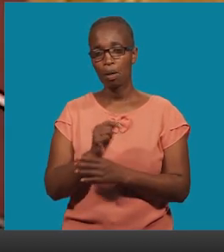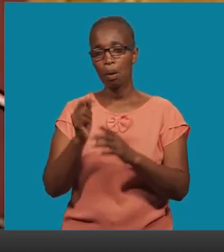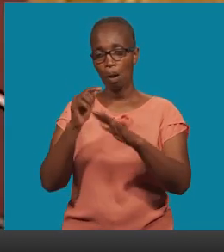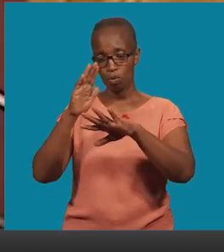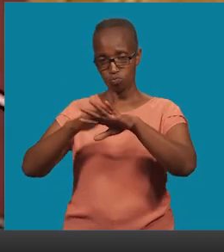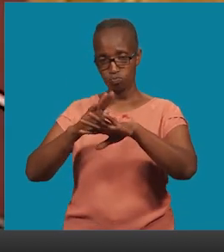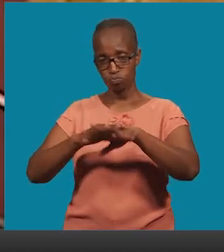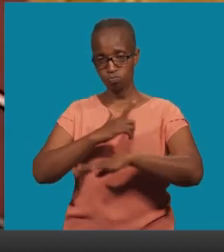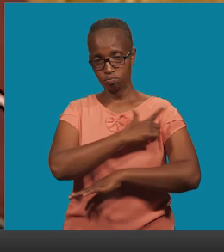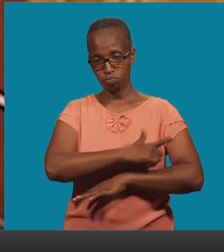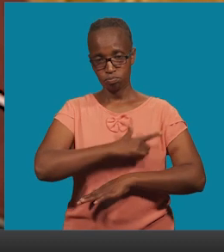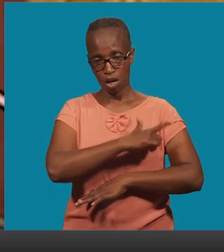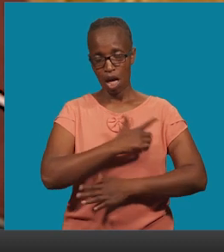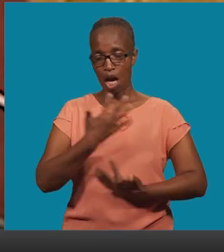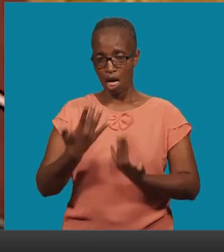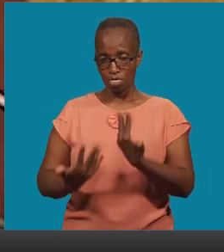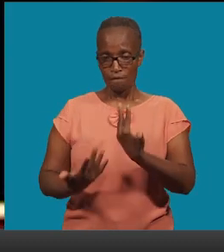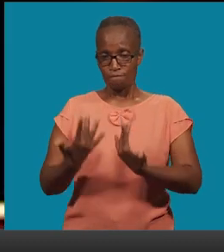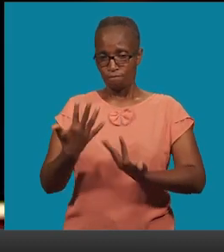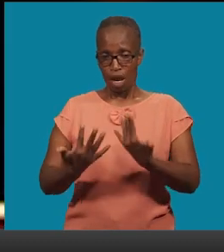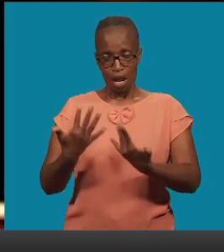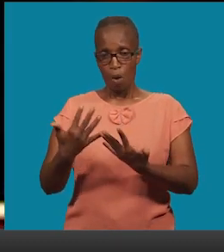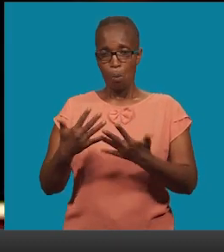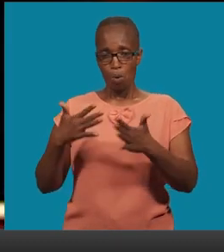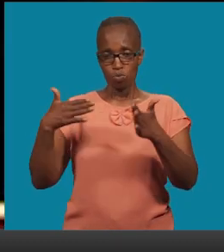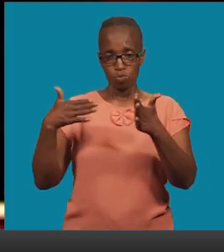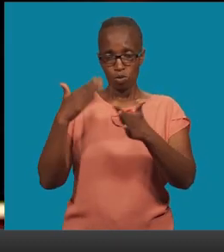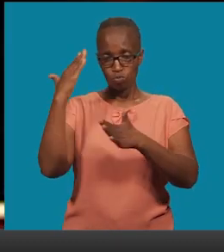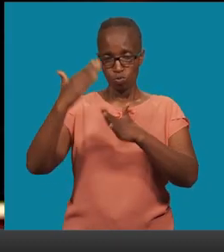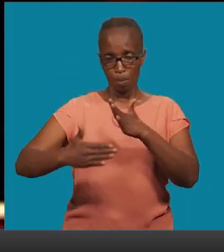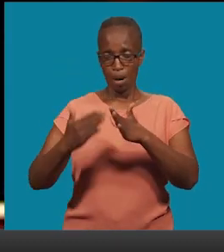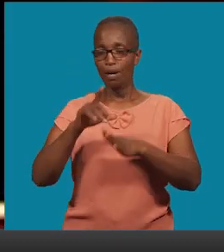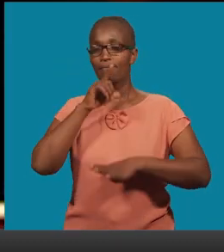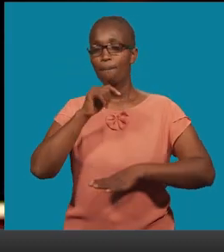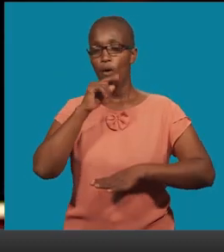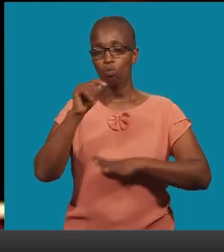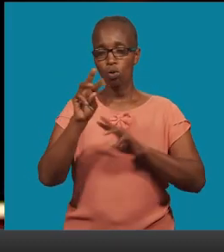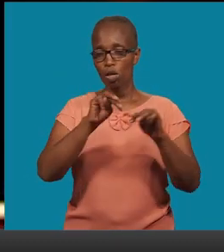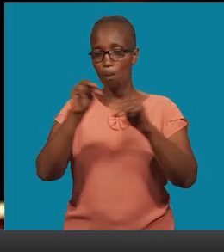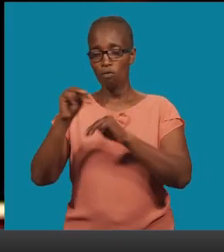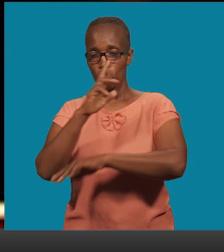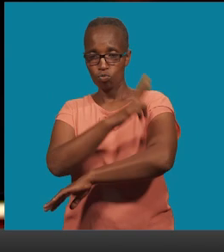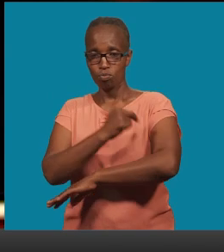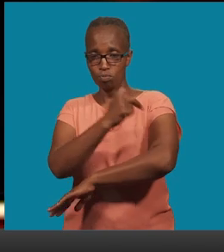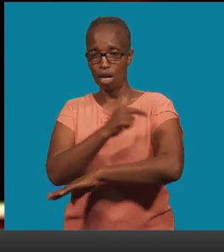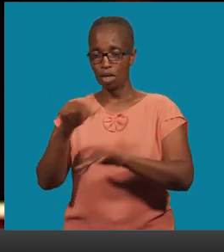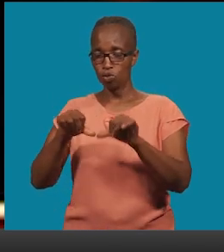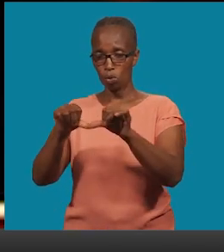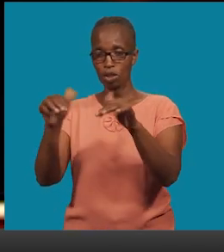I want to encourage you, the two of you, the seven members from either side you nominated are your